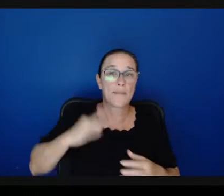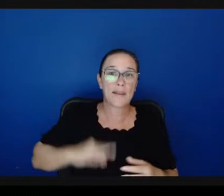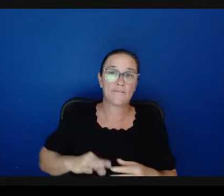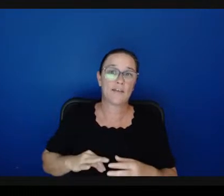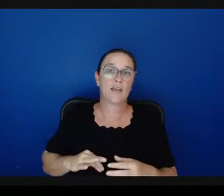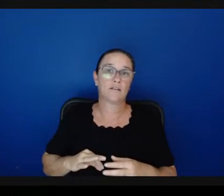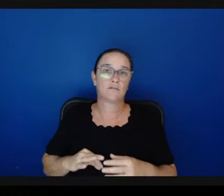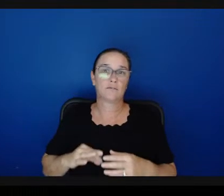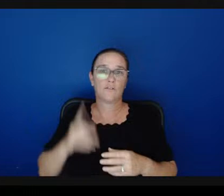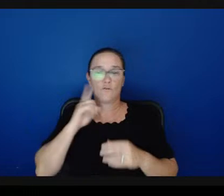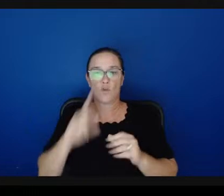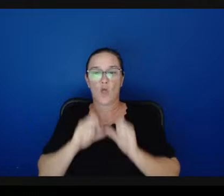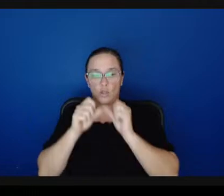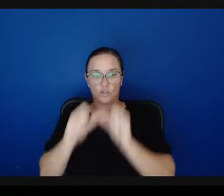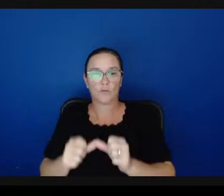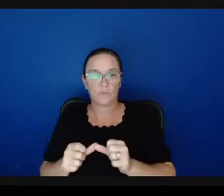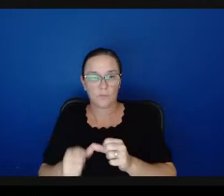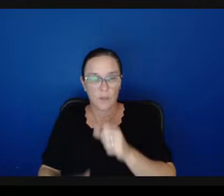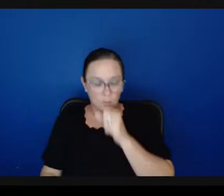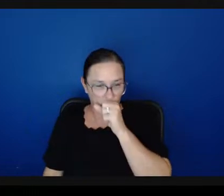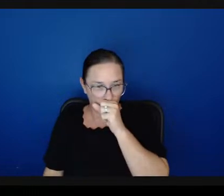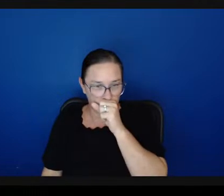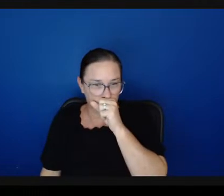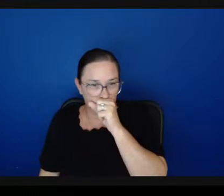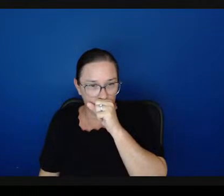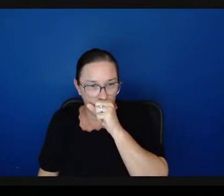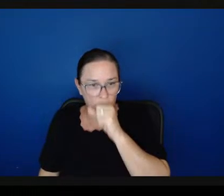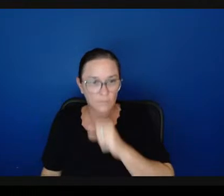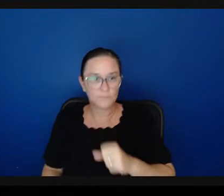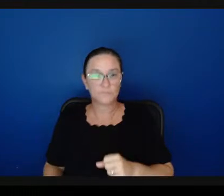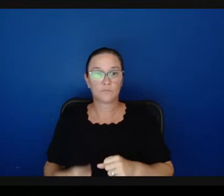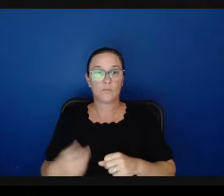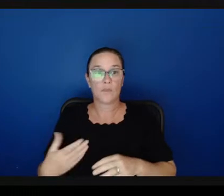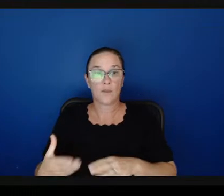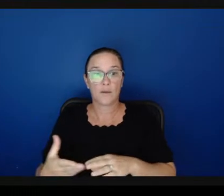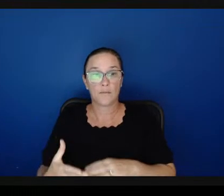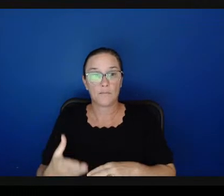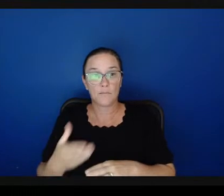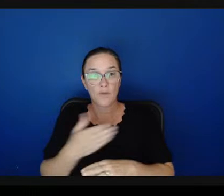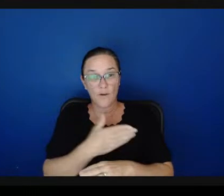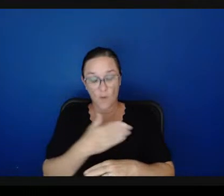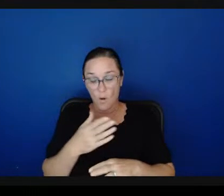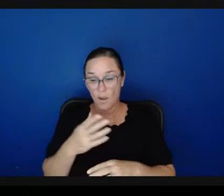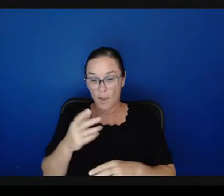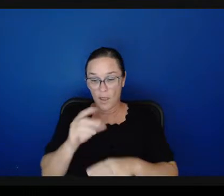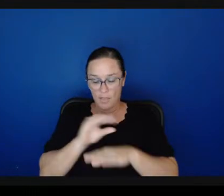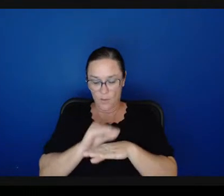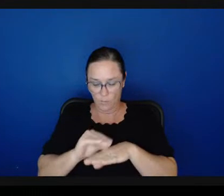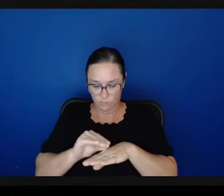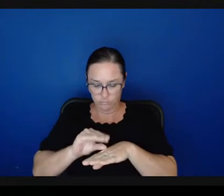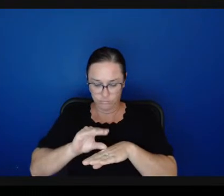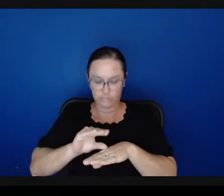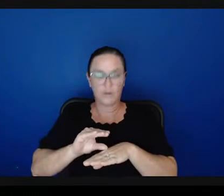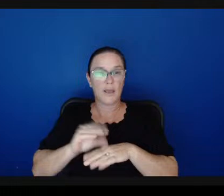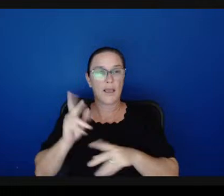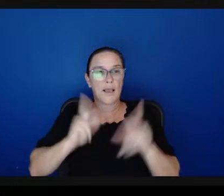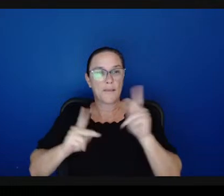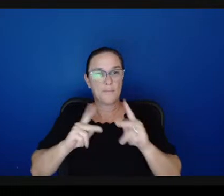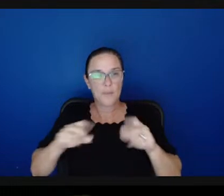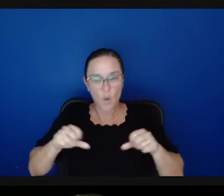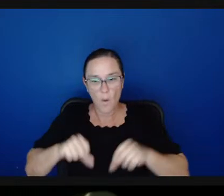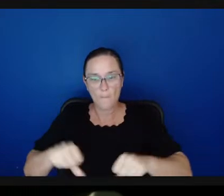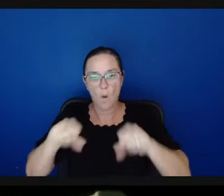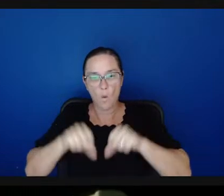lot longer, deposited in much greater amounts. We had people going out and actually mowing their lawn, Dane. Tell us what your experience was with Pele's